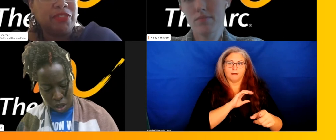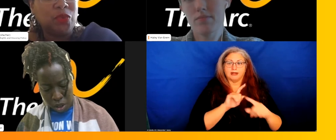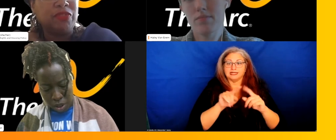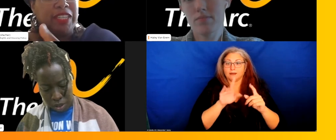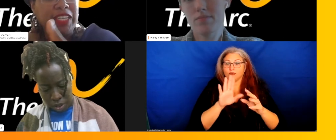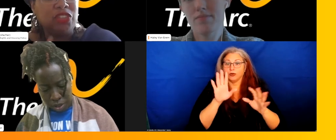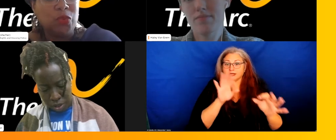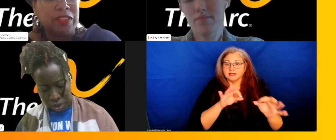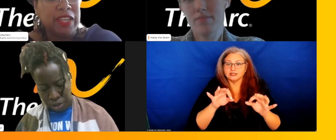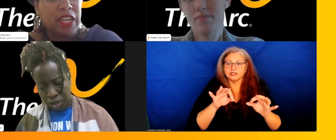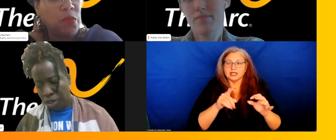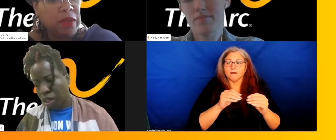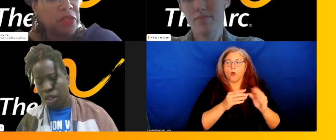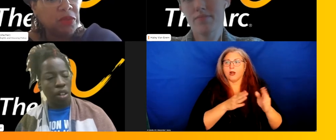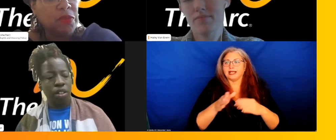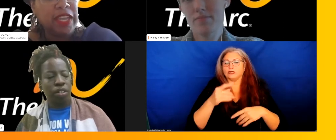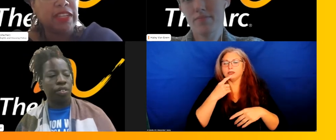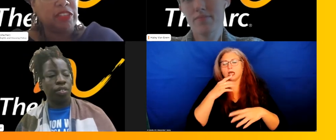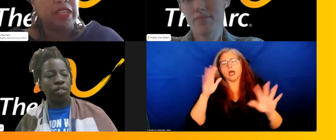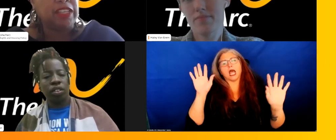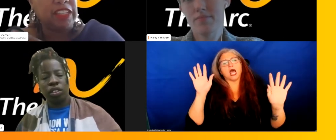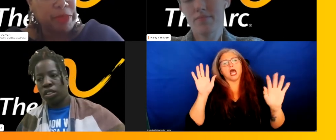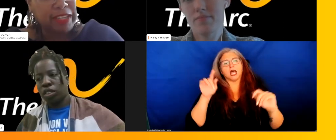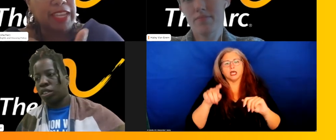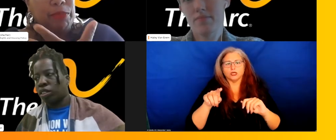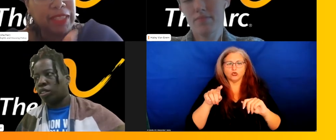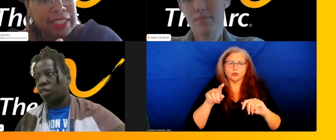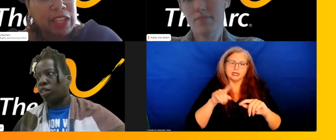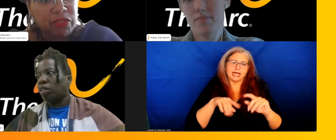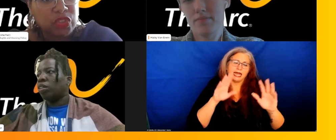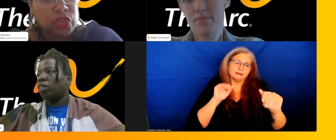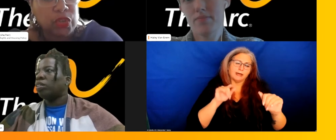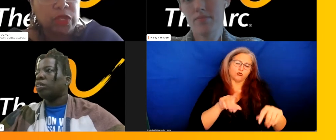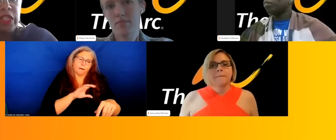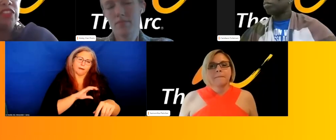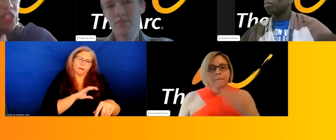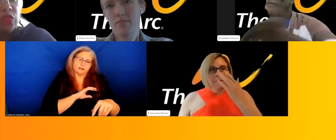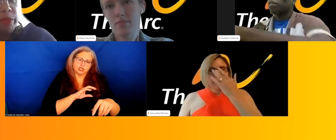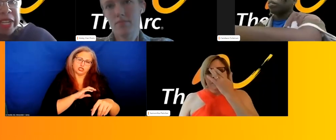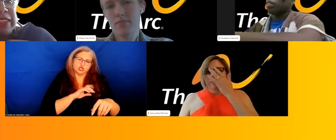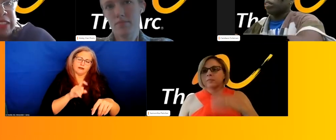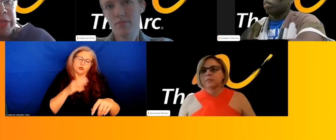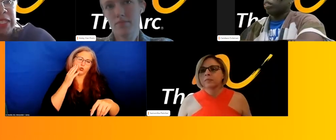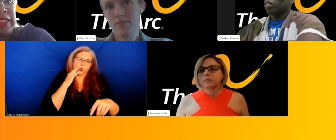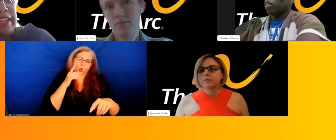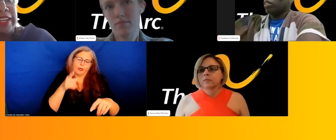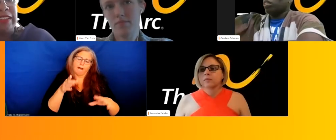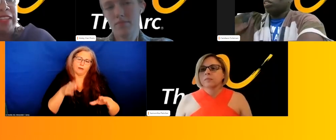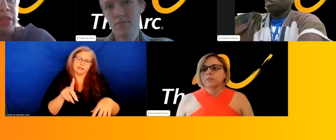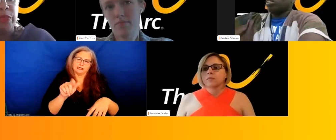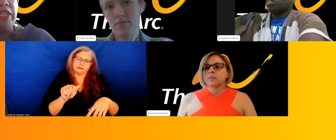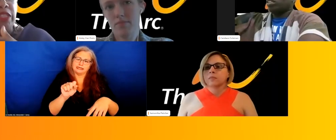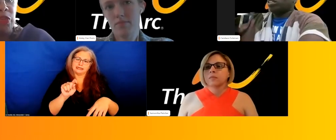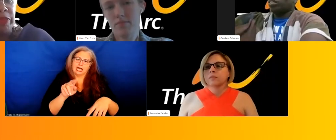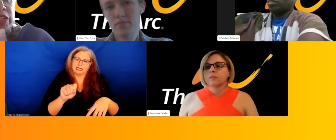have sort of leaned towards saying well you you can't expect a police officer to know somebody's disability status